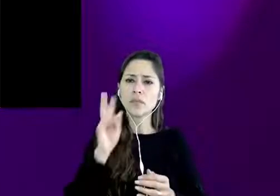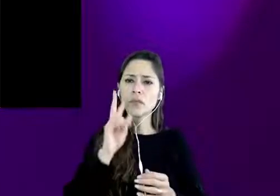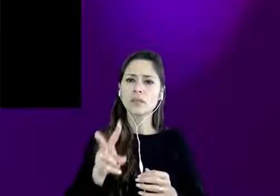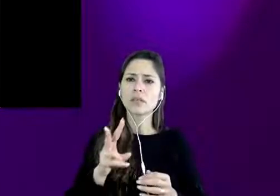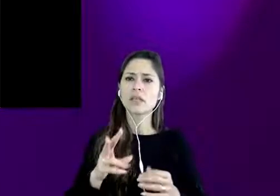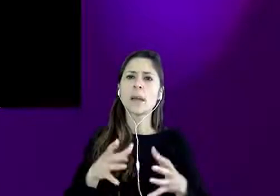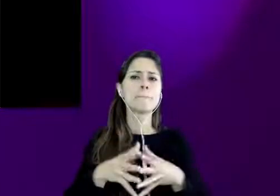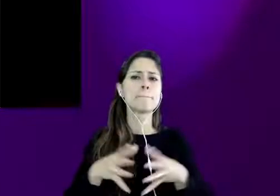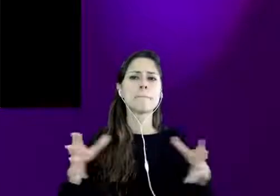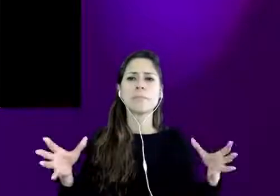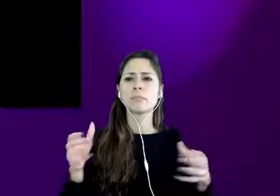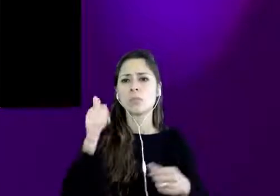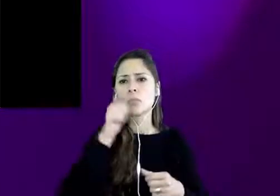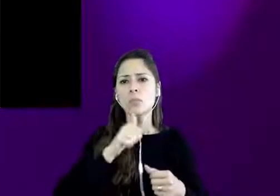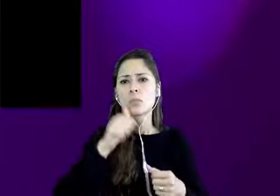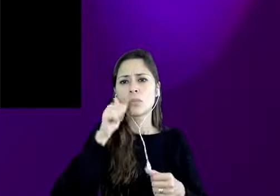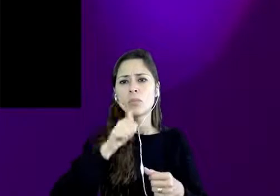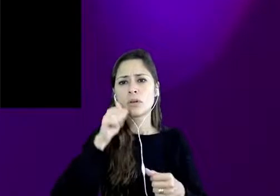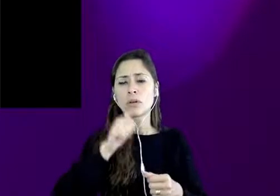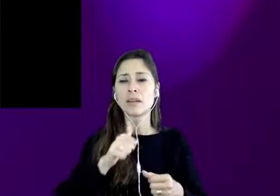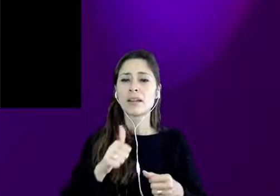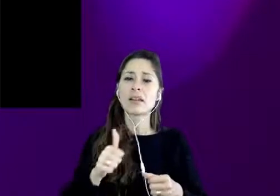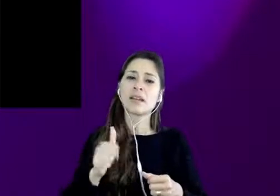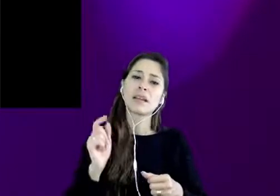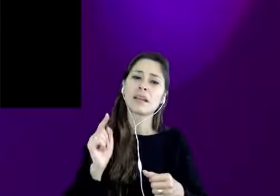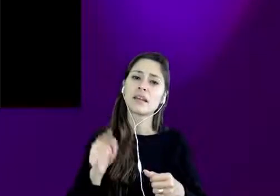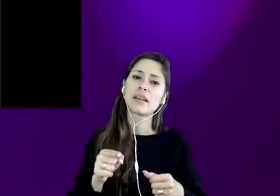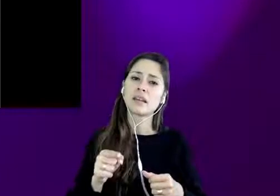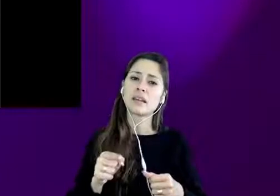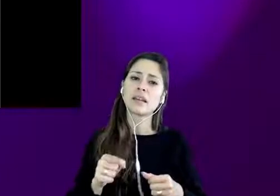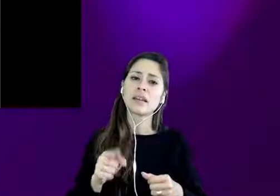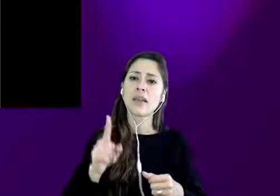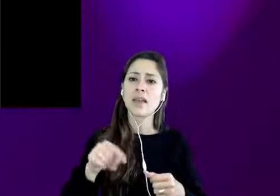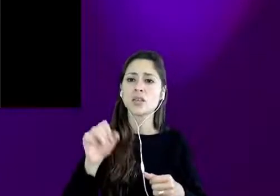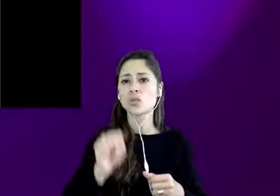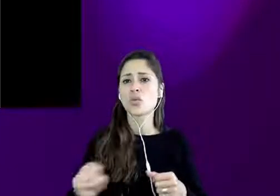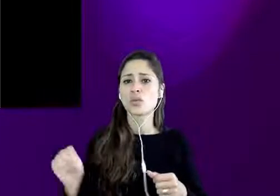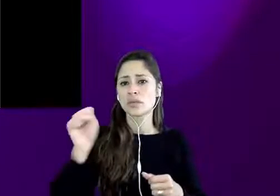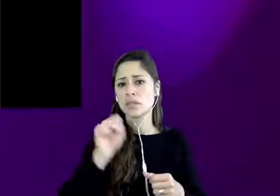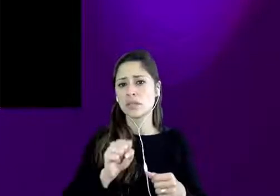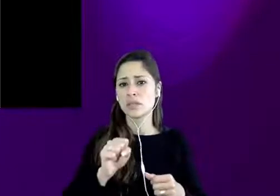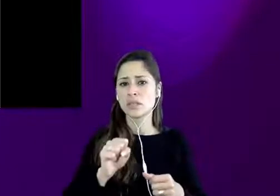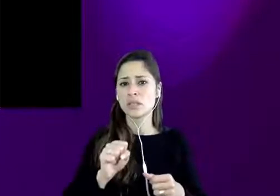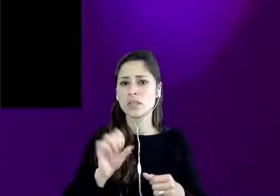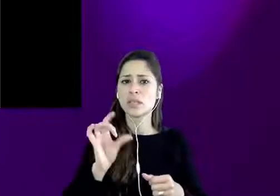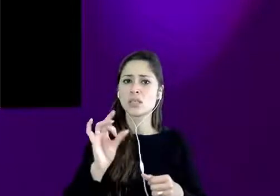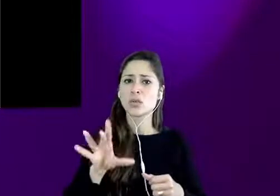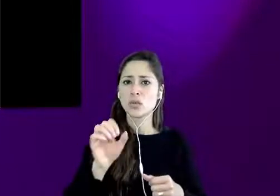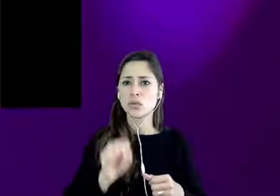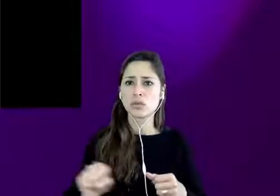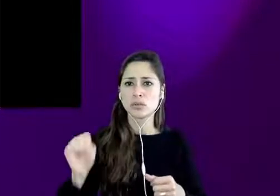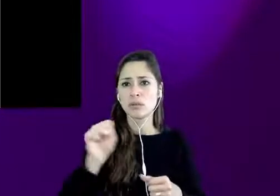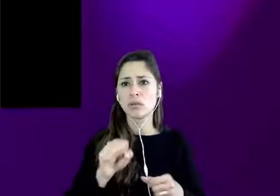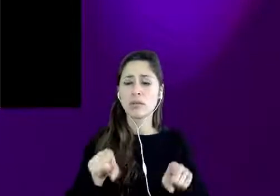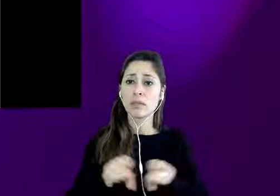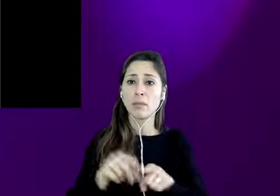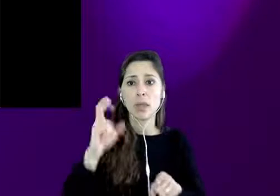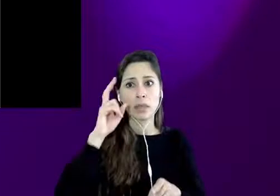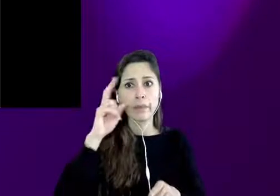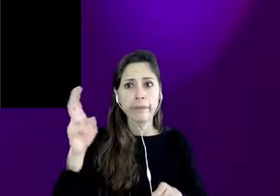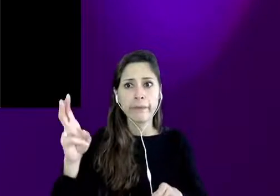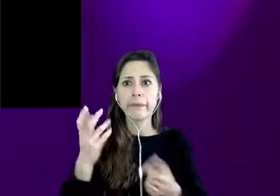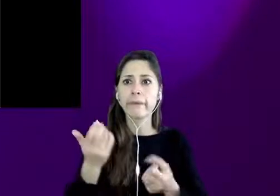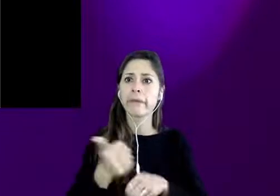single. And not only they are single, but they're also very smart and professional. Typical of this case that was